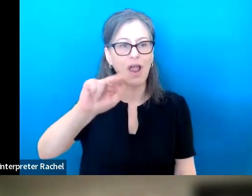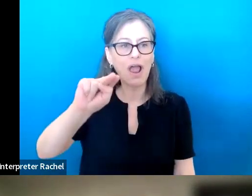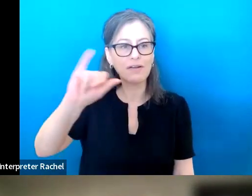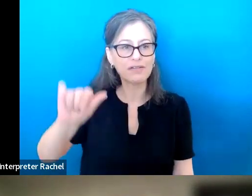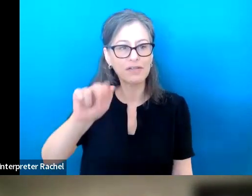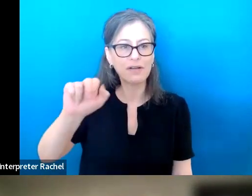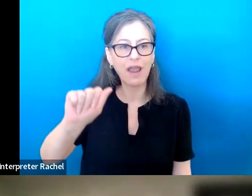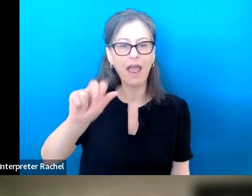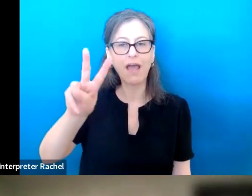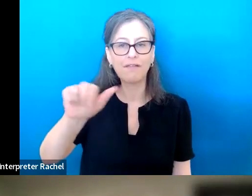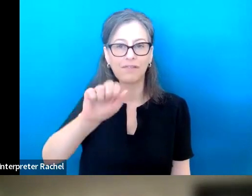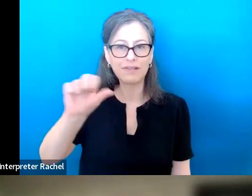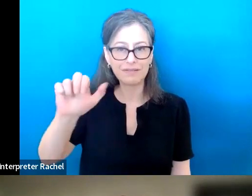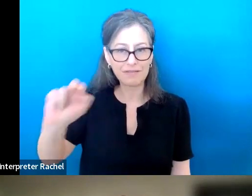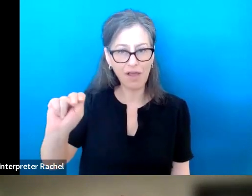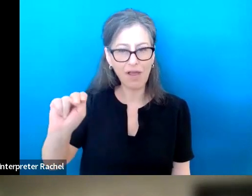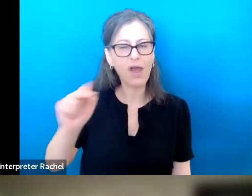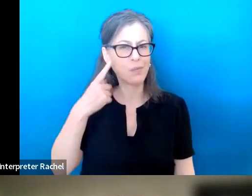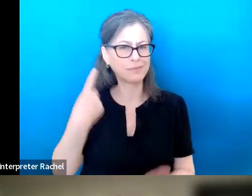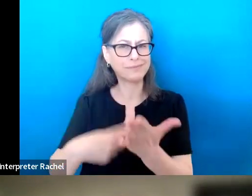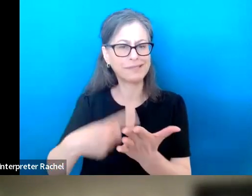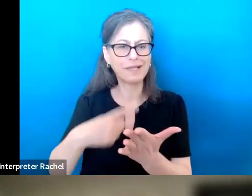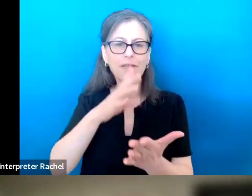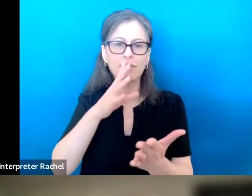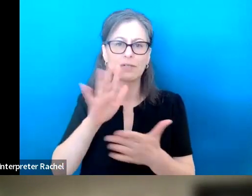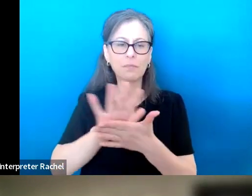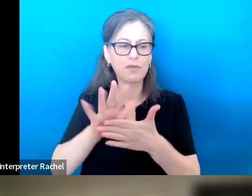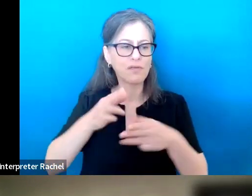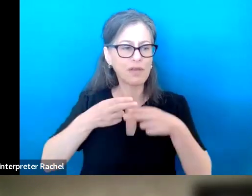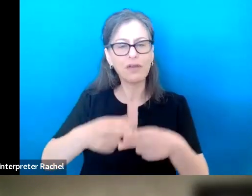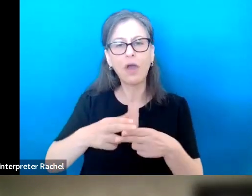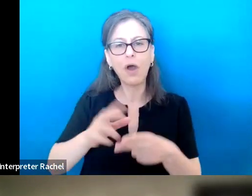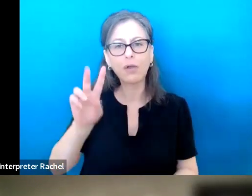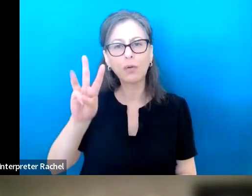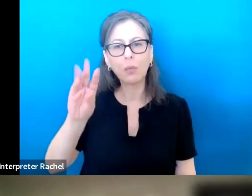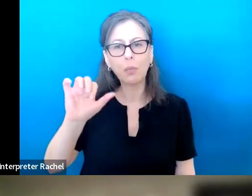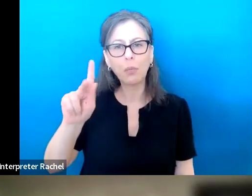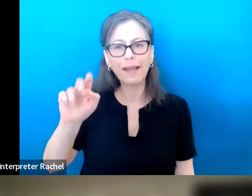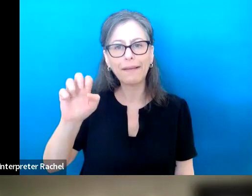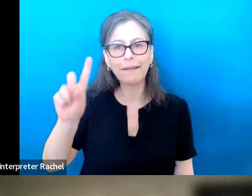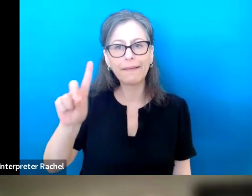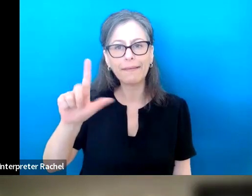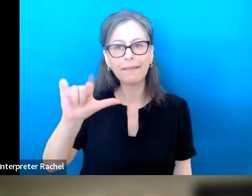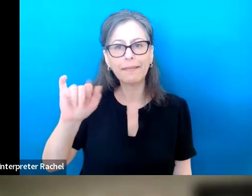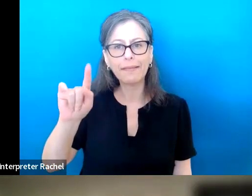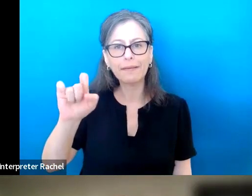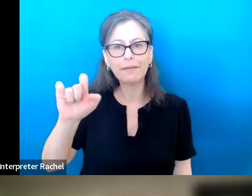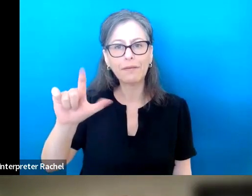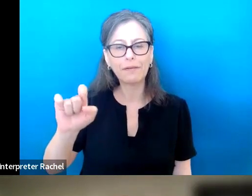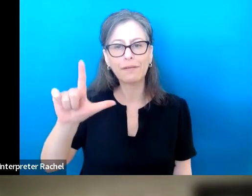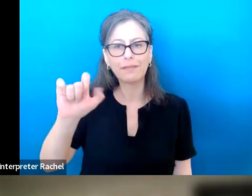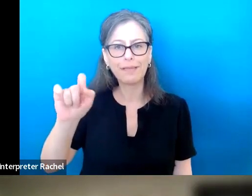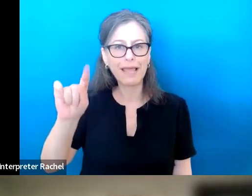and we're here to talk about Wicked Little Letters, which is playing globally. And if you want to have an hour and 40 minutes